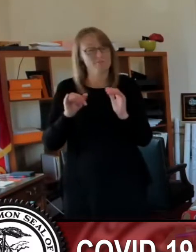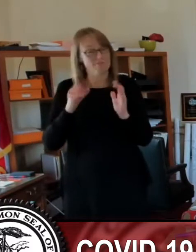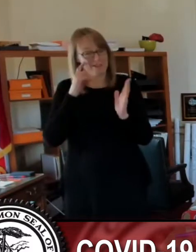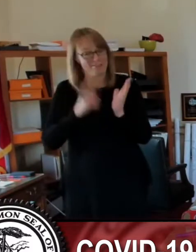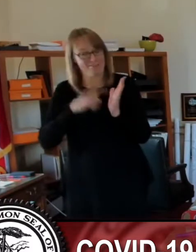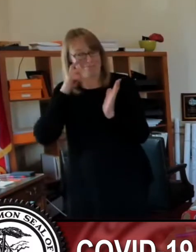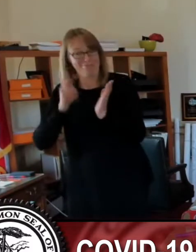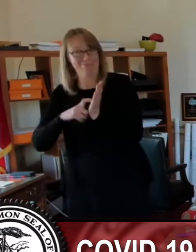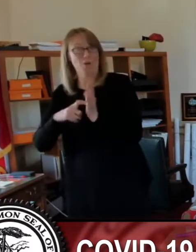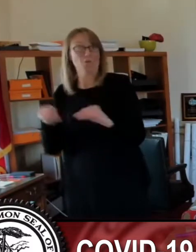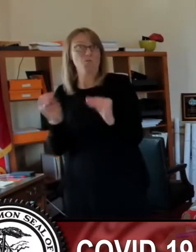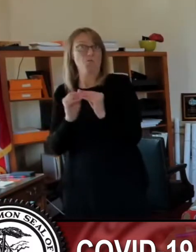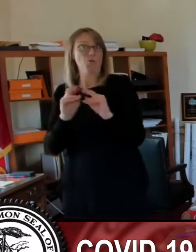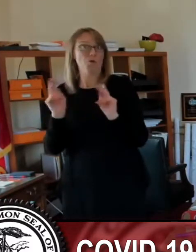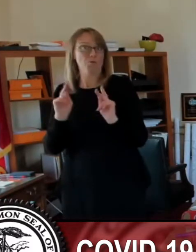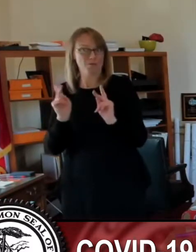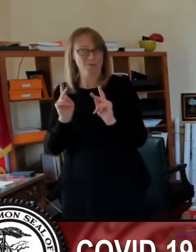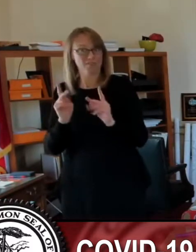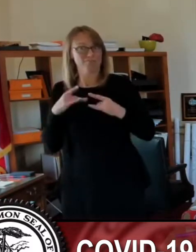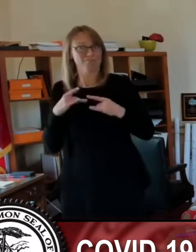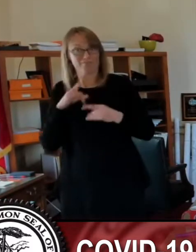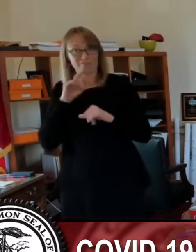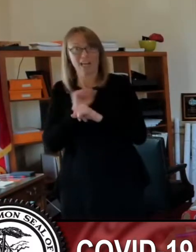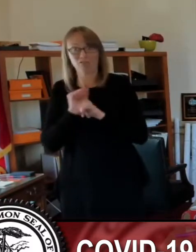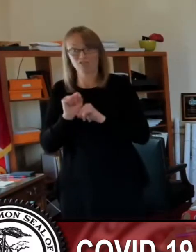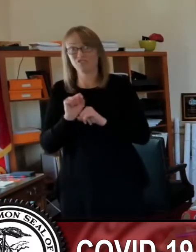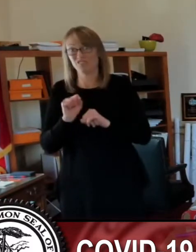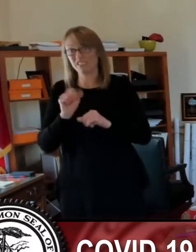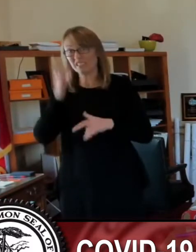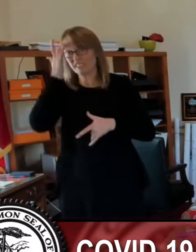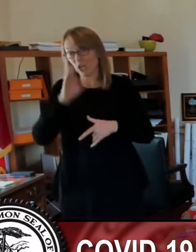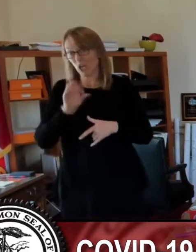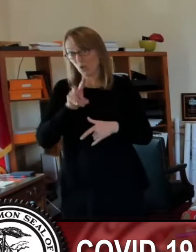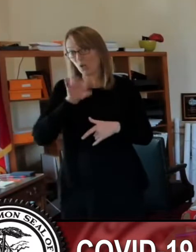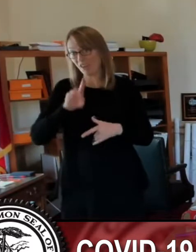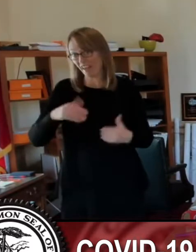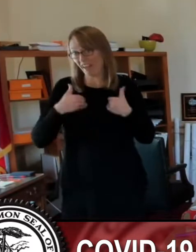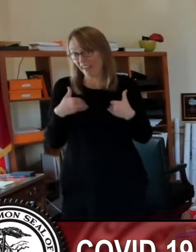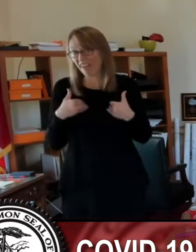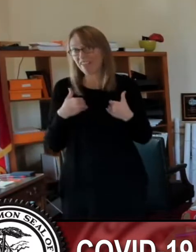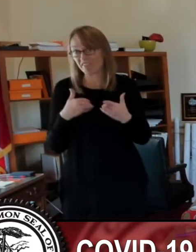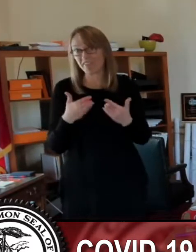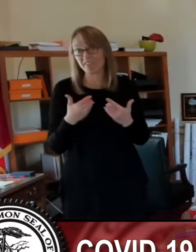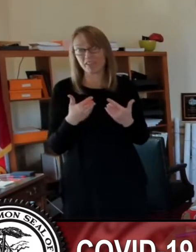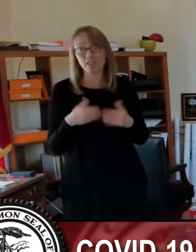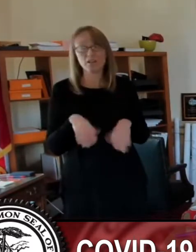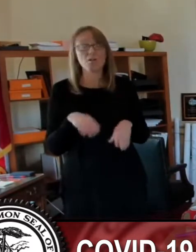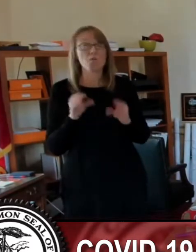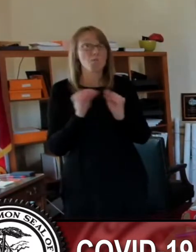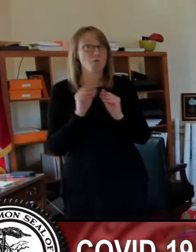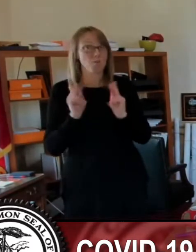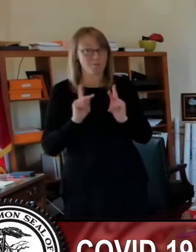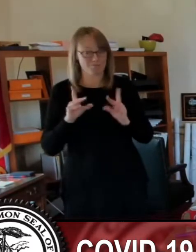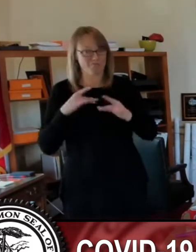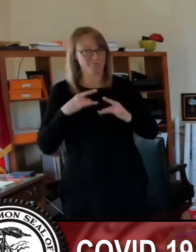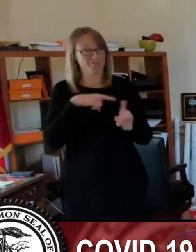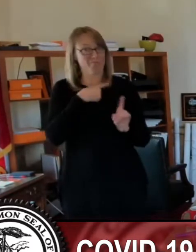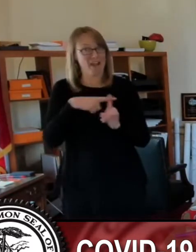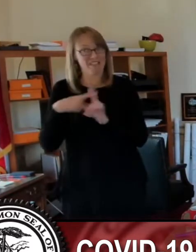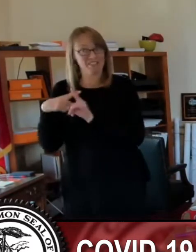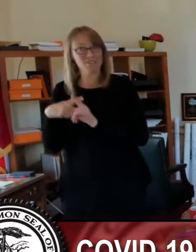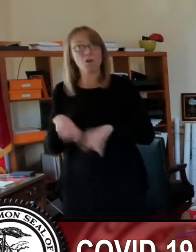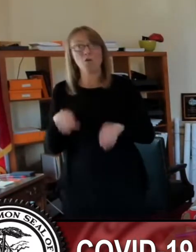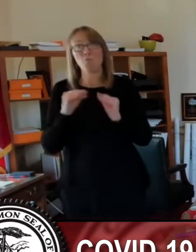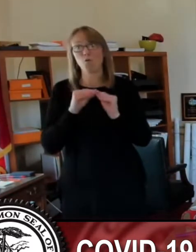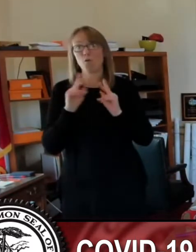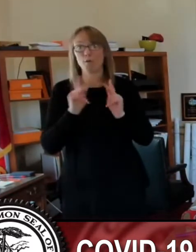So a lot more people positive, a lot more people in quarantine. There's literally